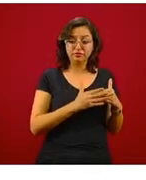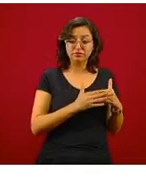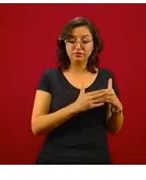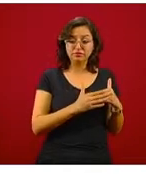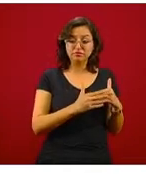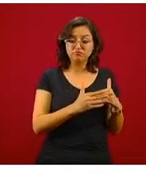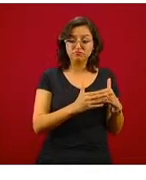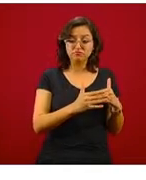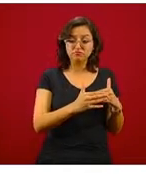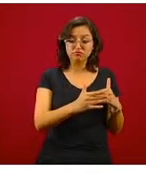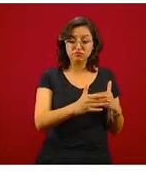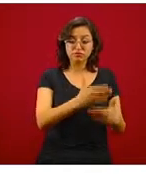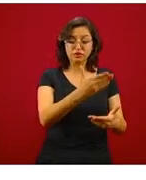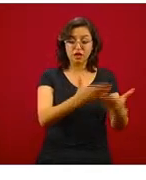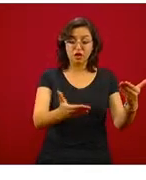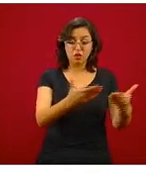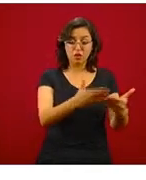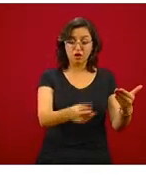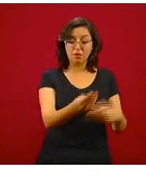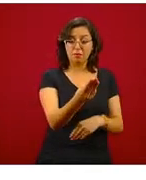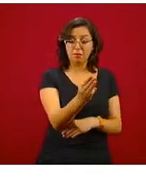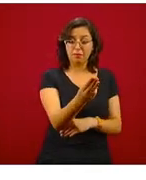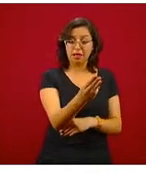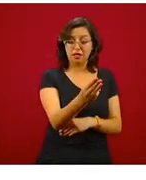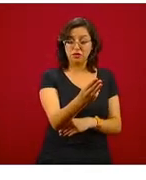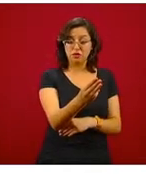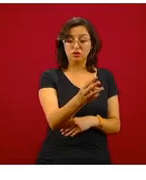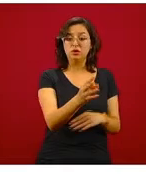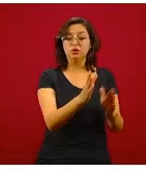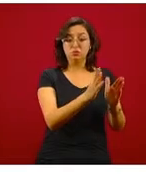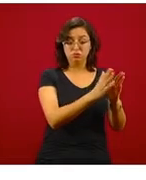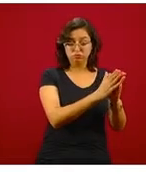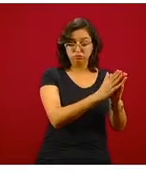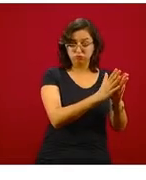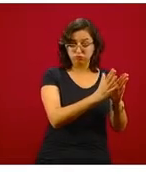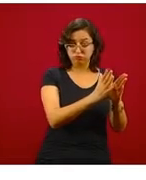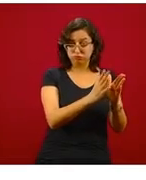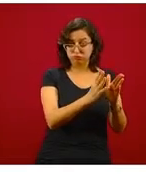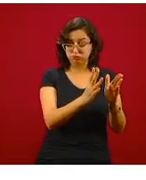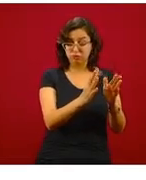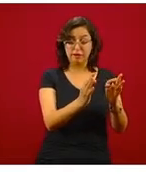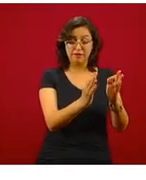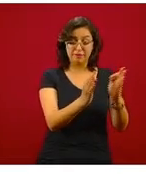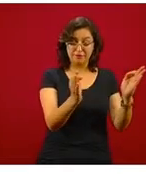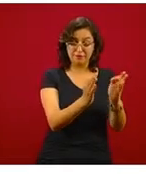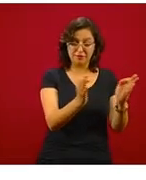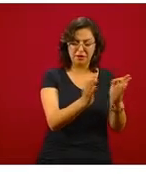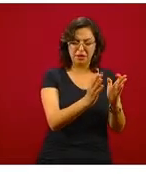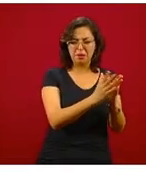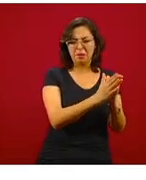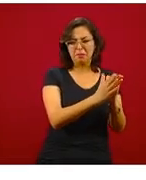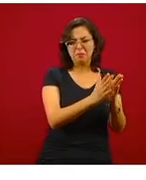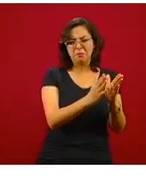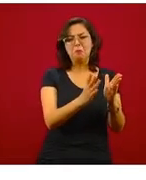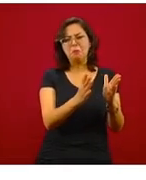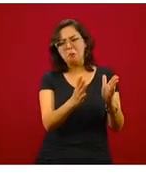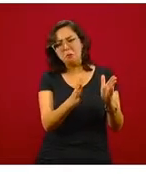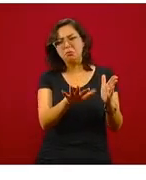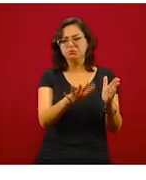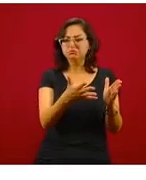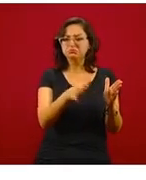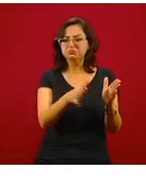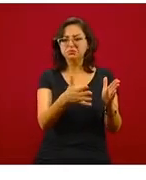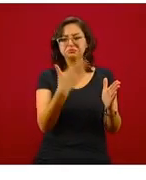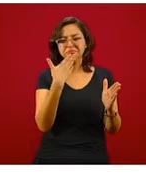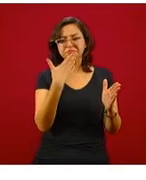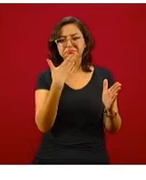here, you can see here when the winter starts, and you can see here the current weeks of the month